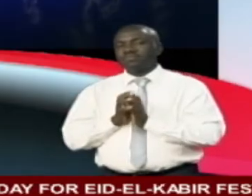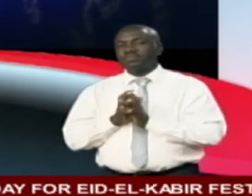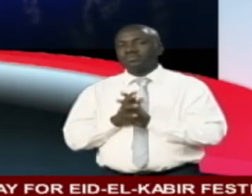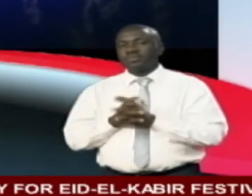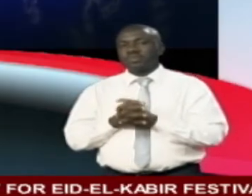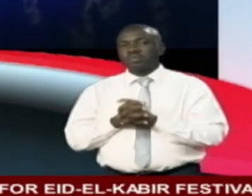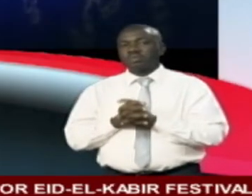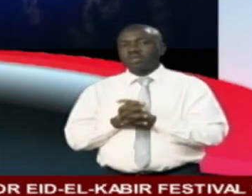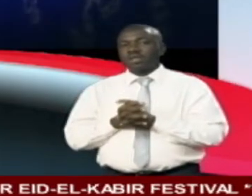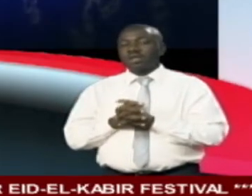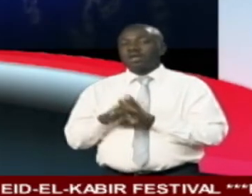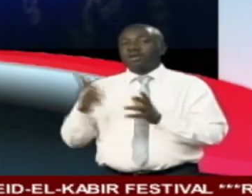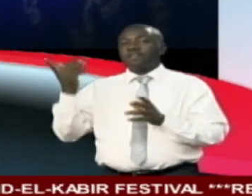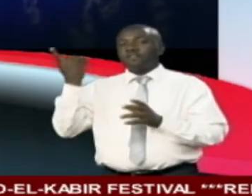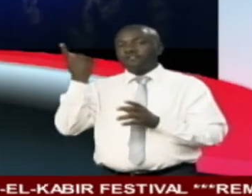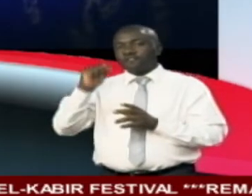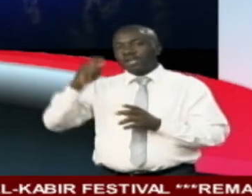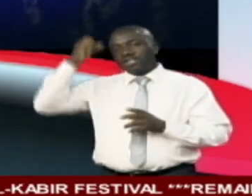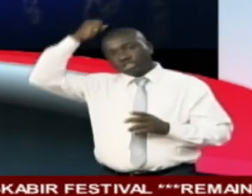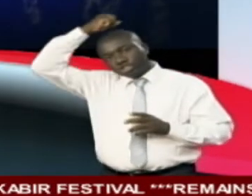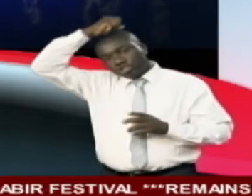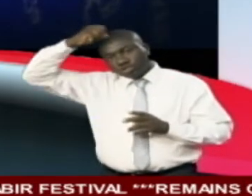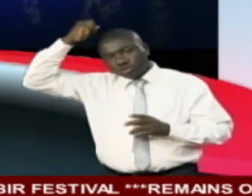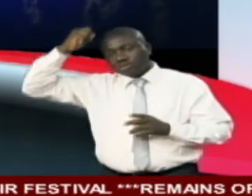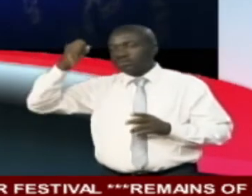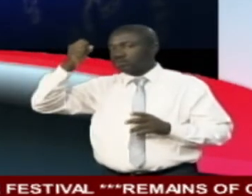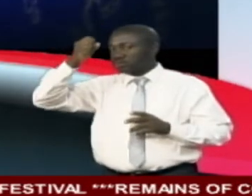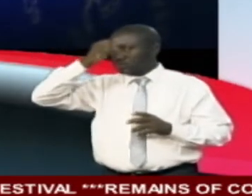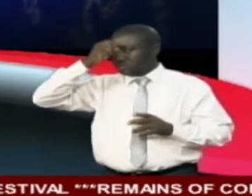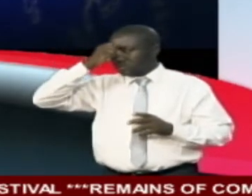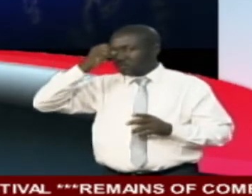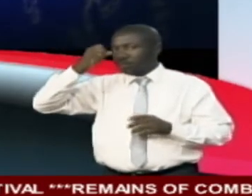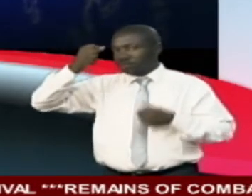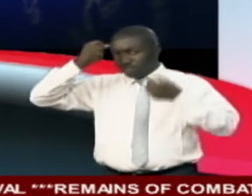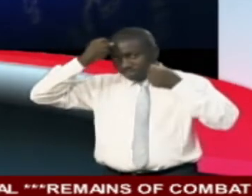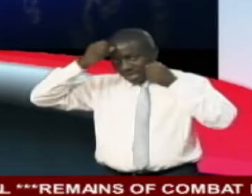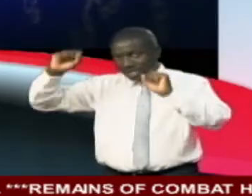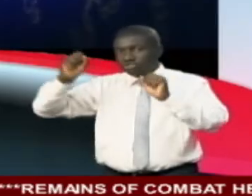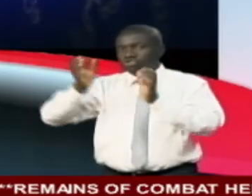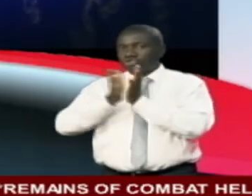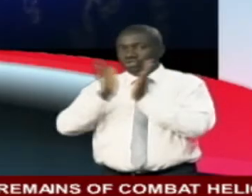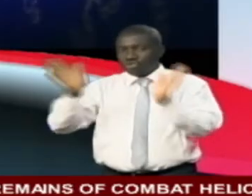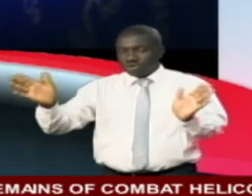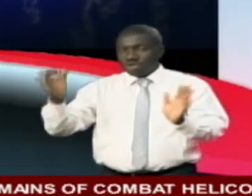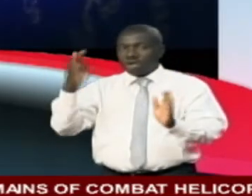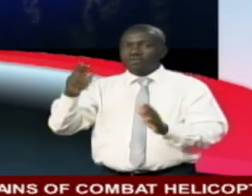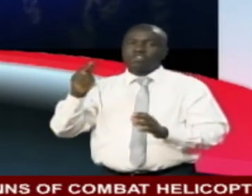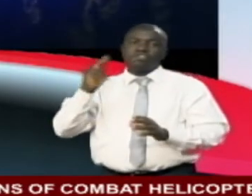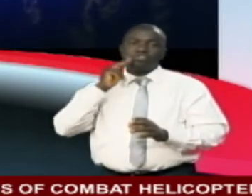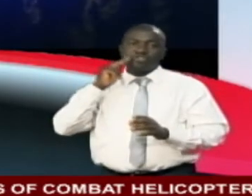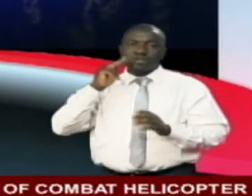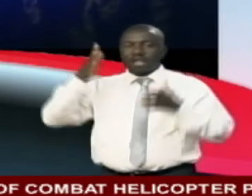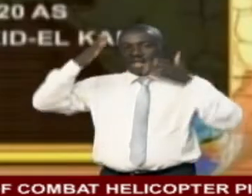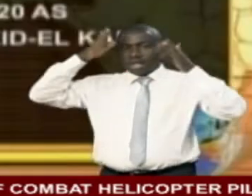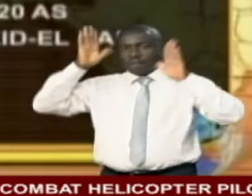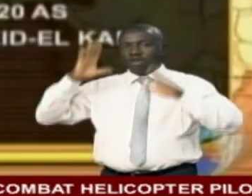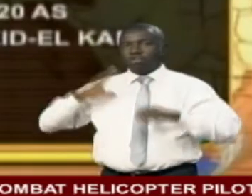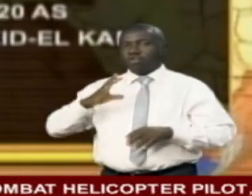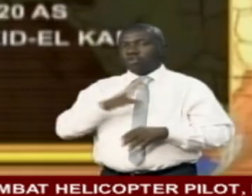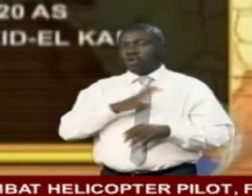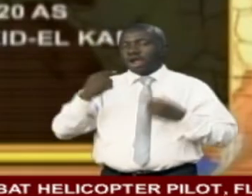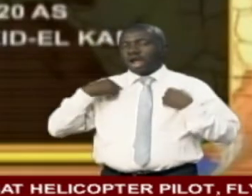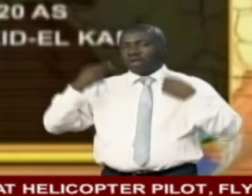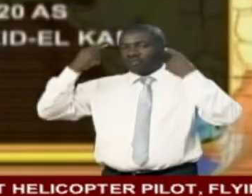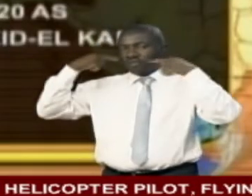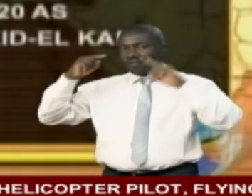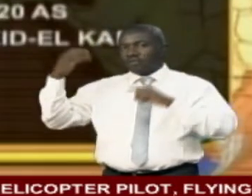And the Sultan of Sokoto and President General Nigerian Supreme Council for Islamic Affairs, Mohammed Saad Abubakar, has declared Friday,